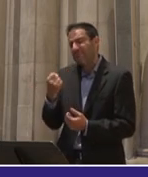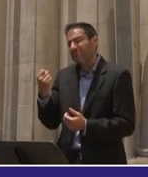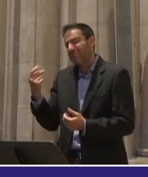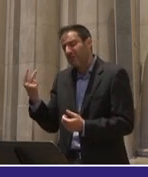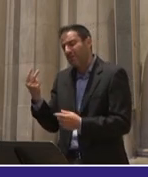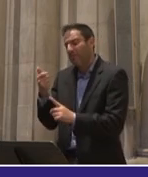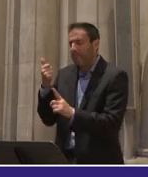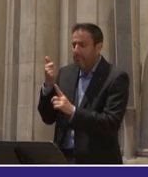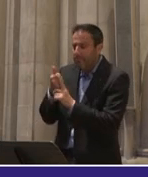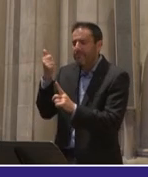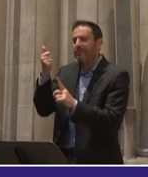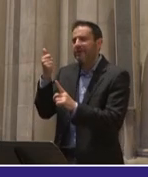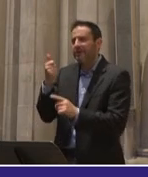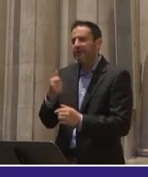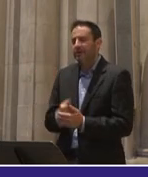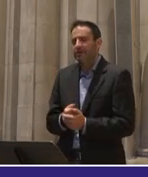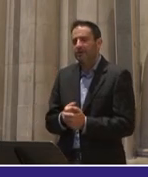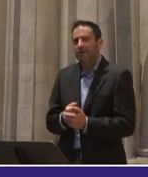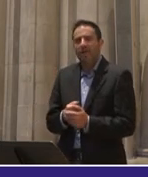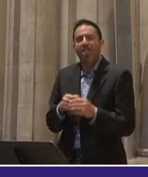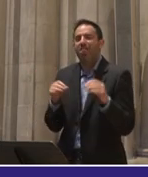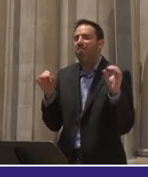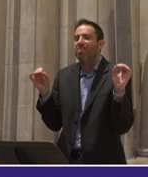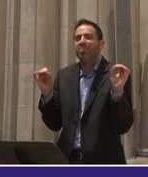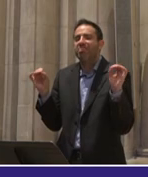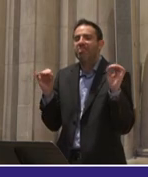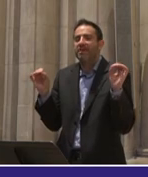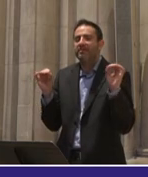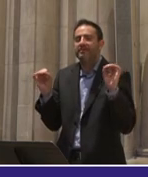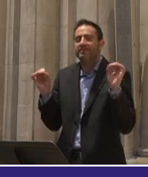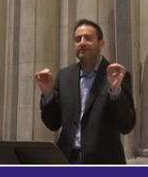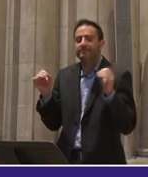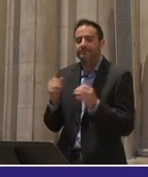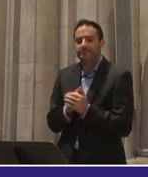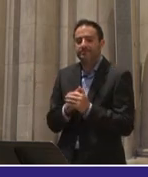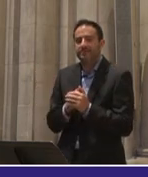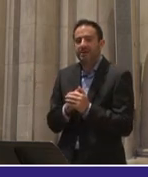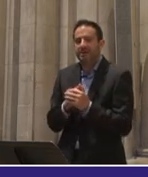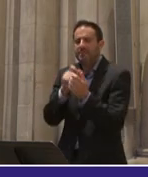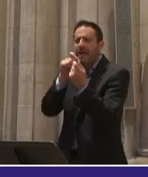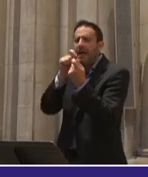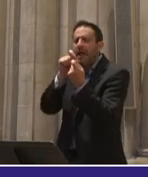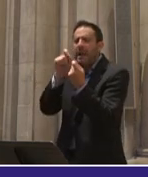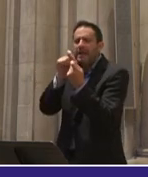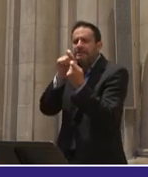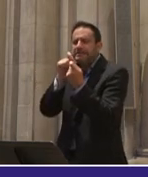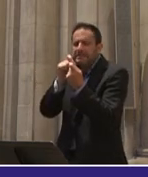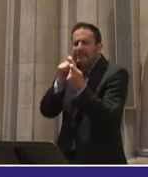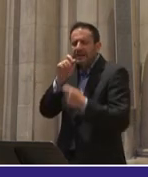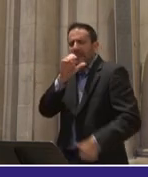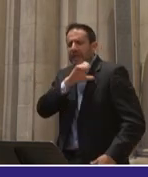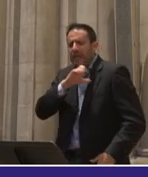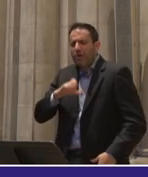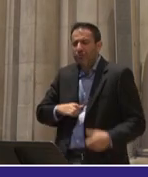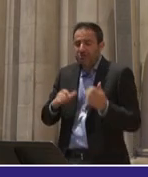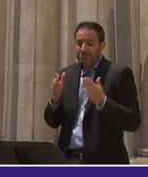resonated. Nothing that I've said thus far has been explicitly Christian, if you